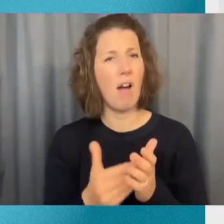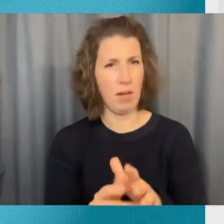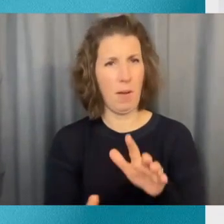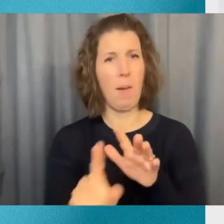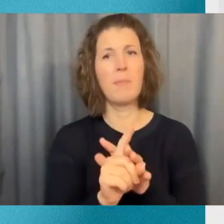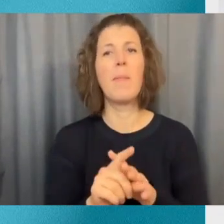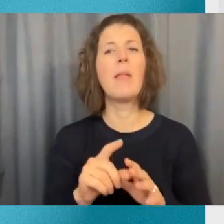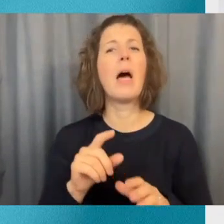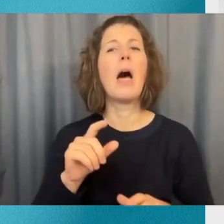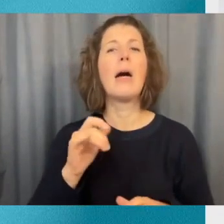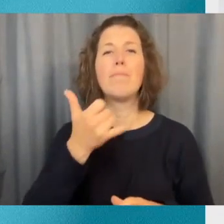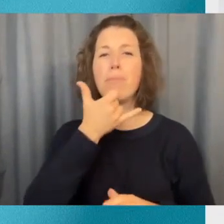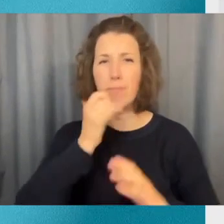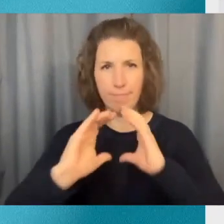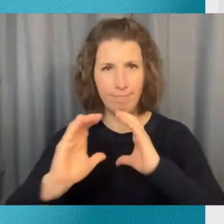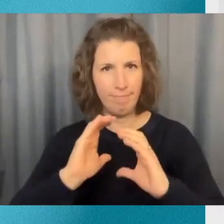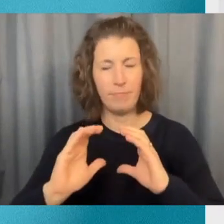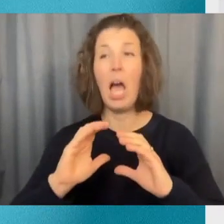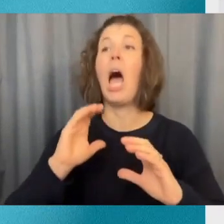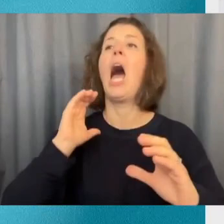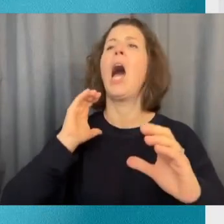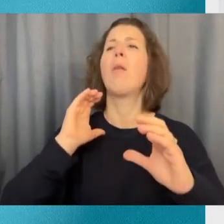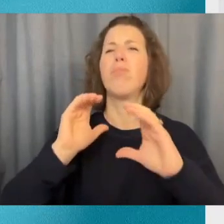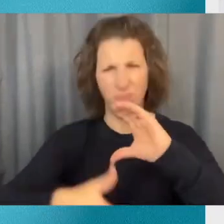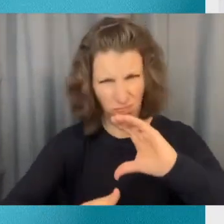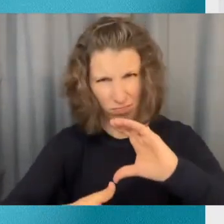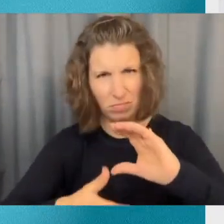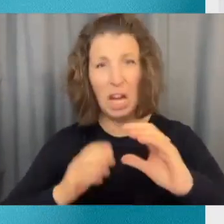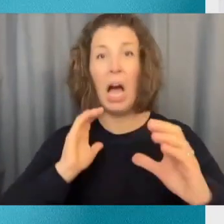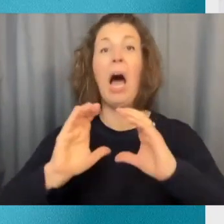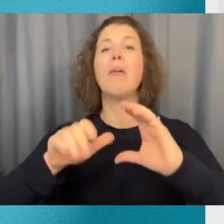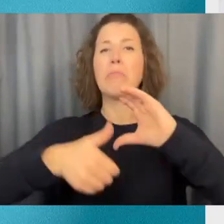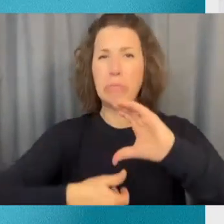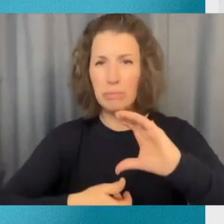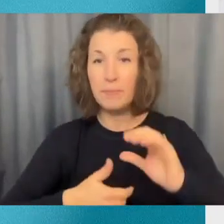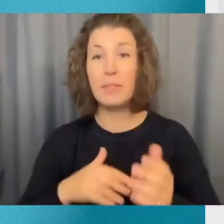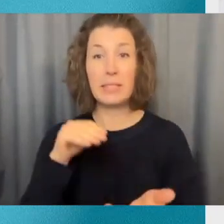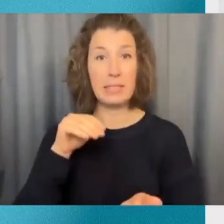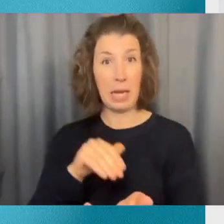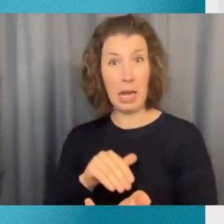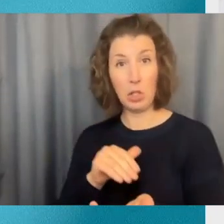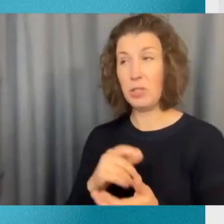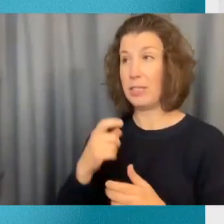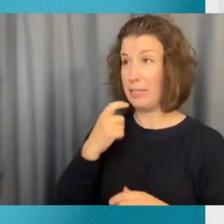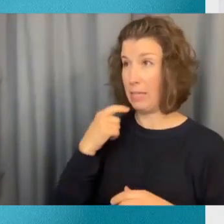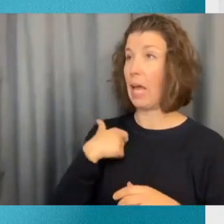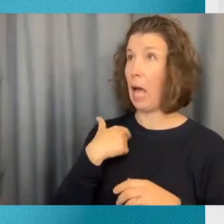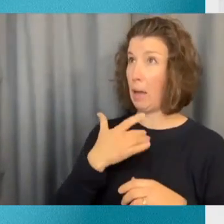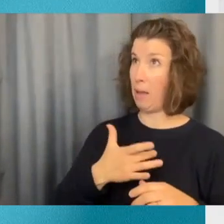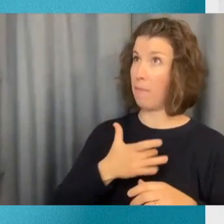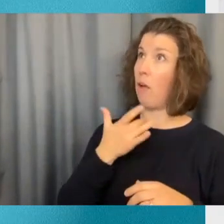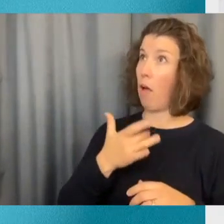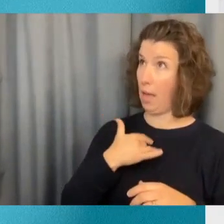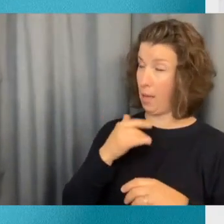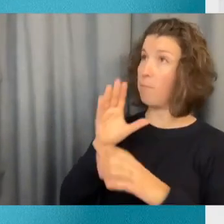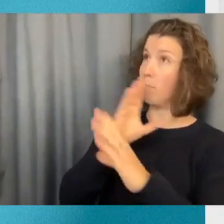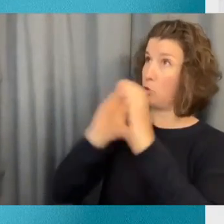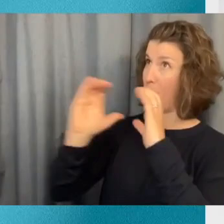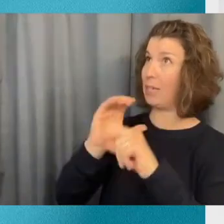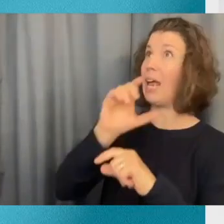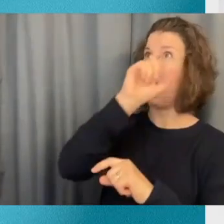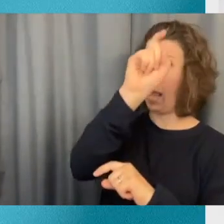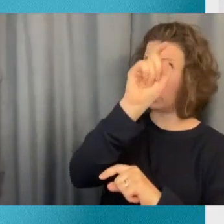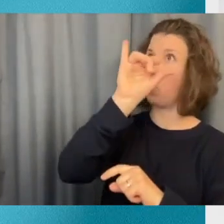example of the doctor, the would-be doctor saying, like, I feel like I'm talking in XYZ, and the patient is telling me ABC, and there's